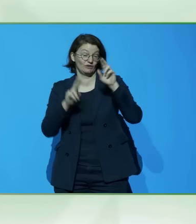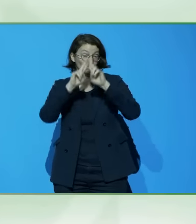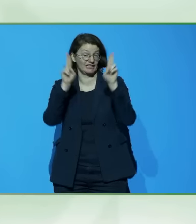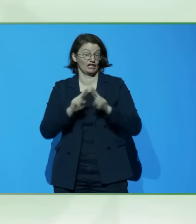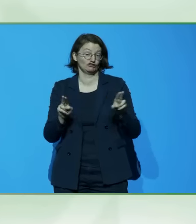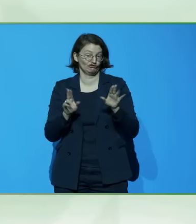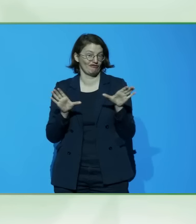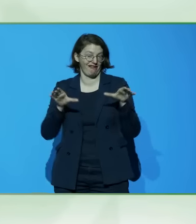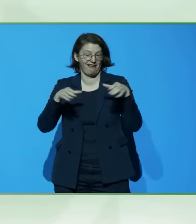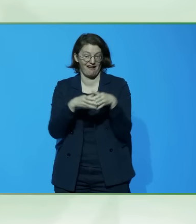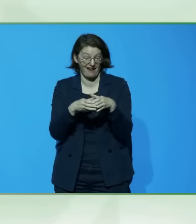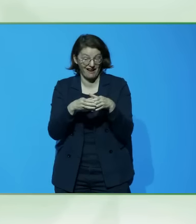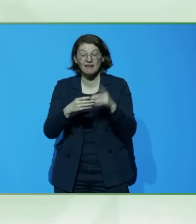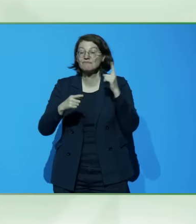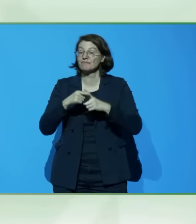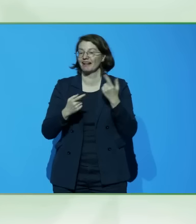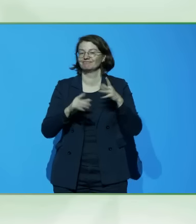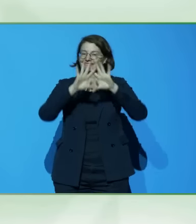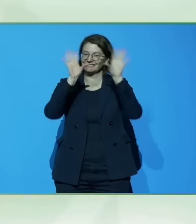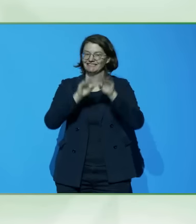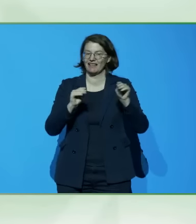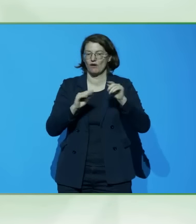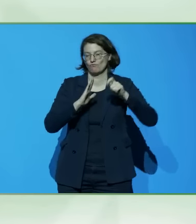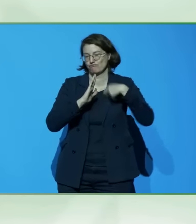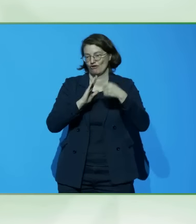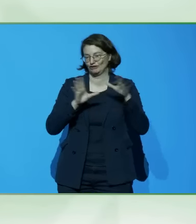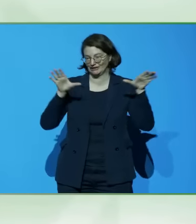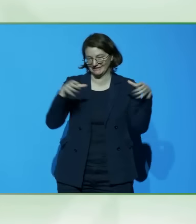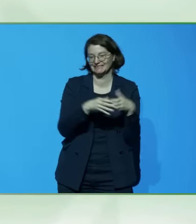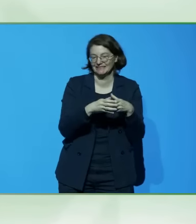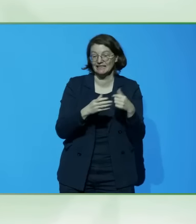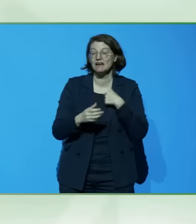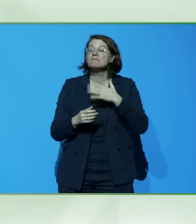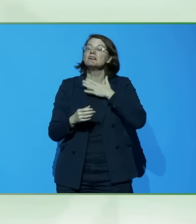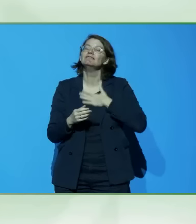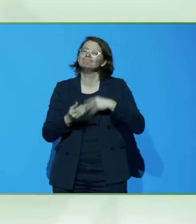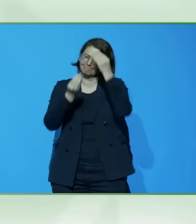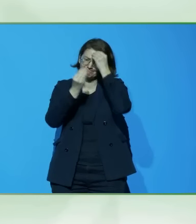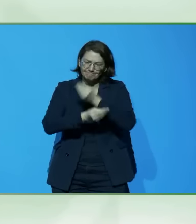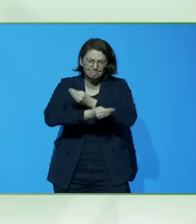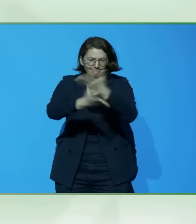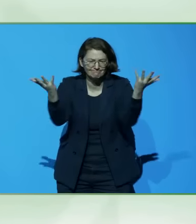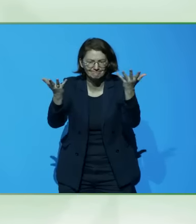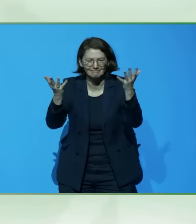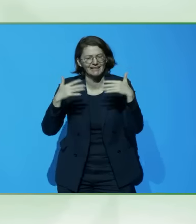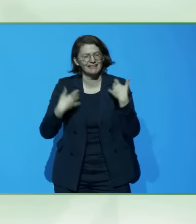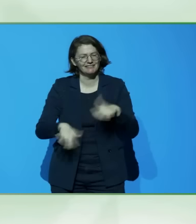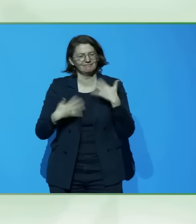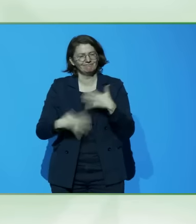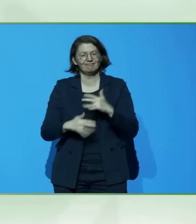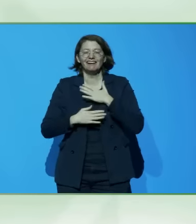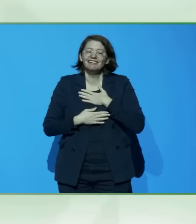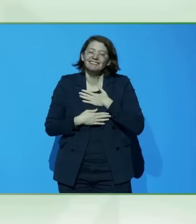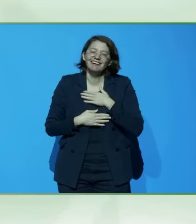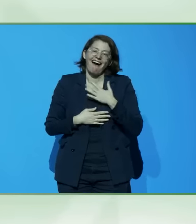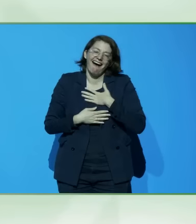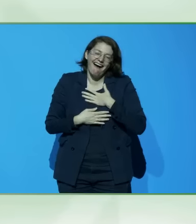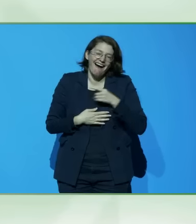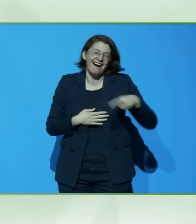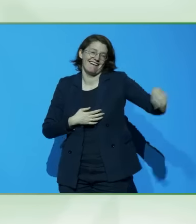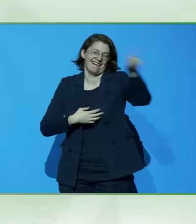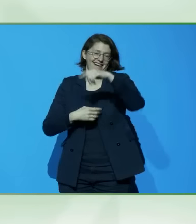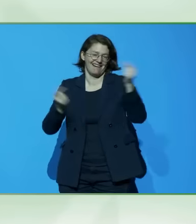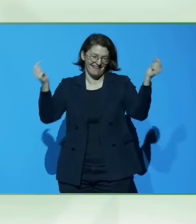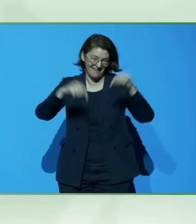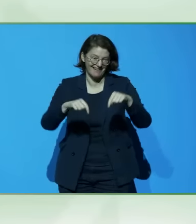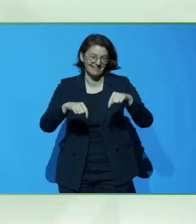here. We're a small team, and we sometimes ask ourselves, how do we do this? How does everyone show up here? And we're